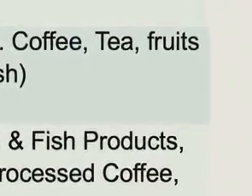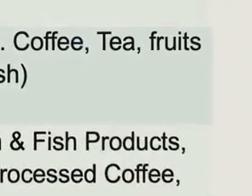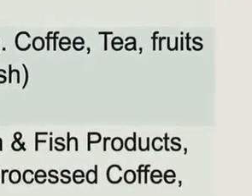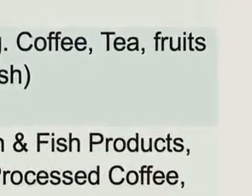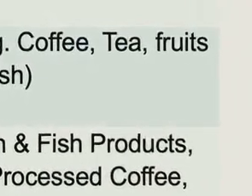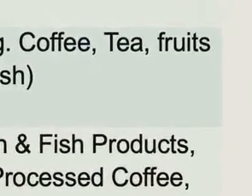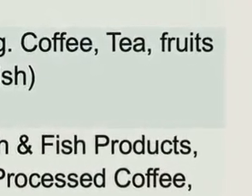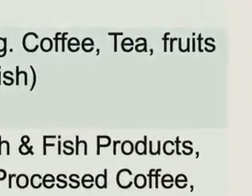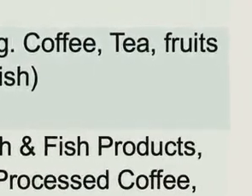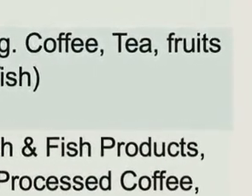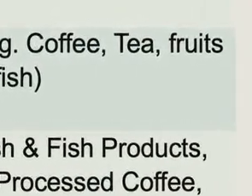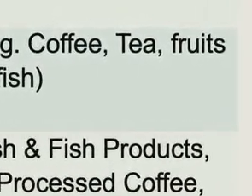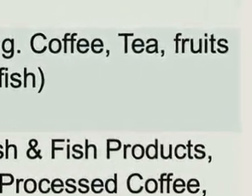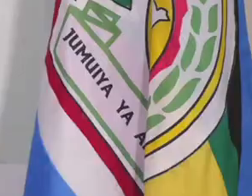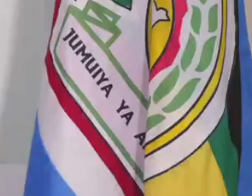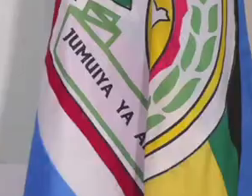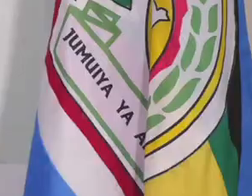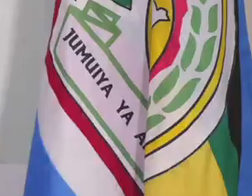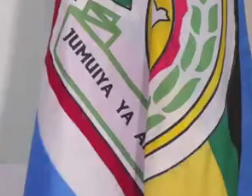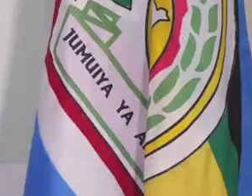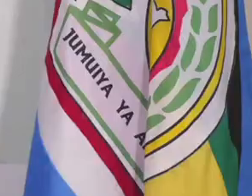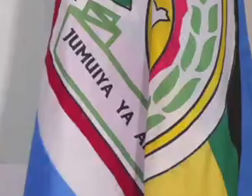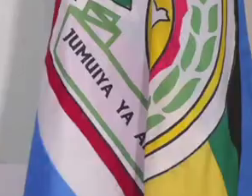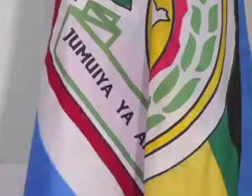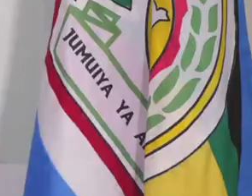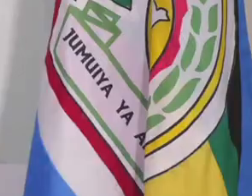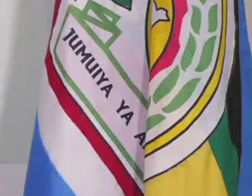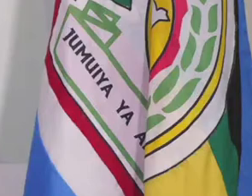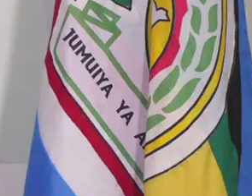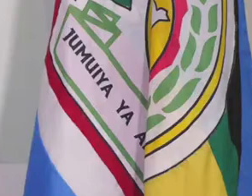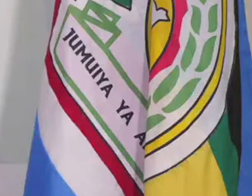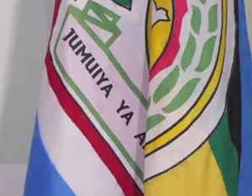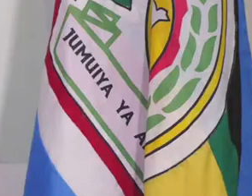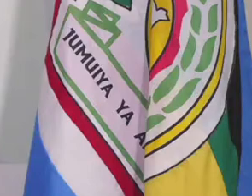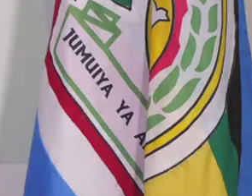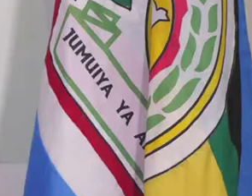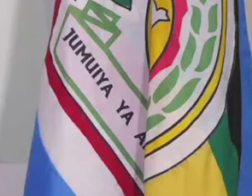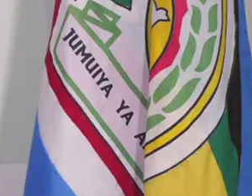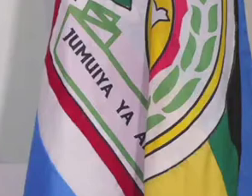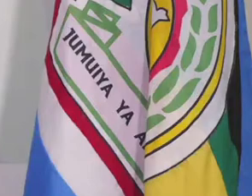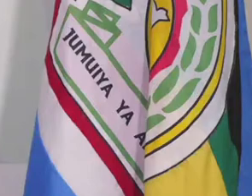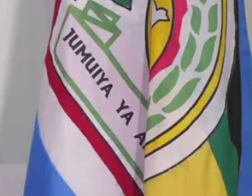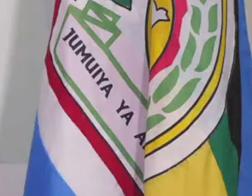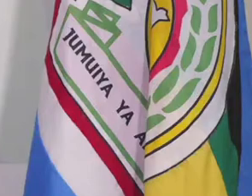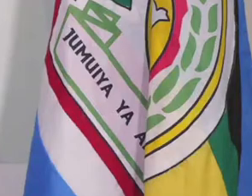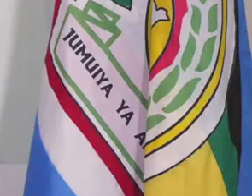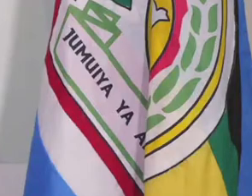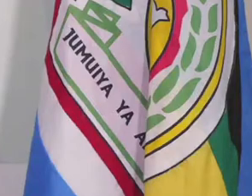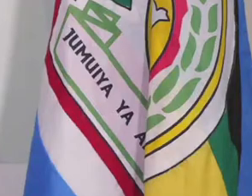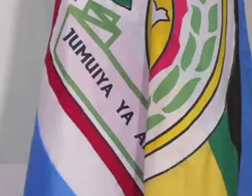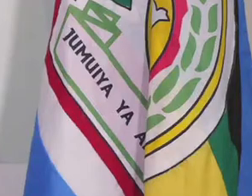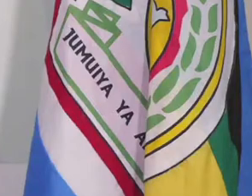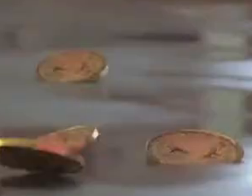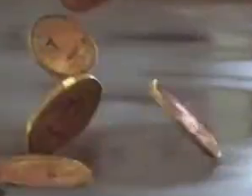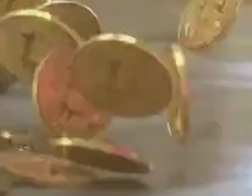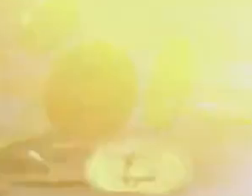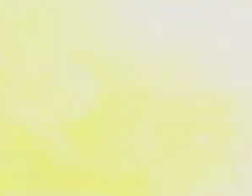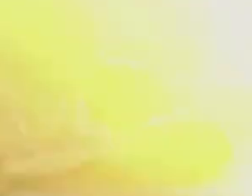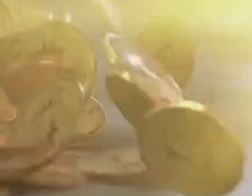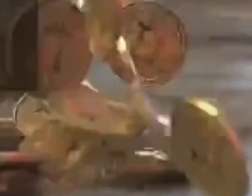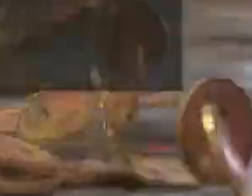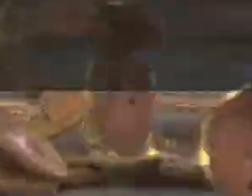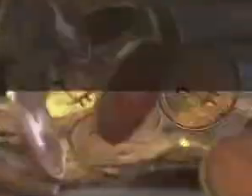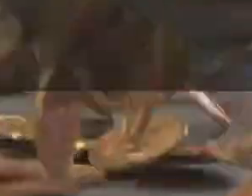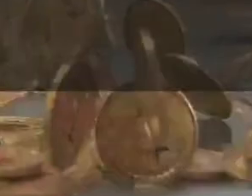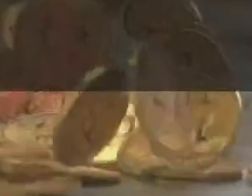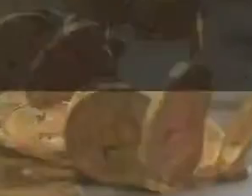and integrate more in the global export trade. Join us this Wednesday on URA TV's show,